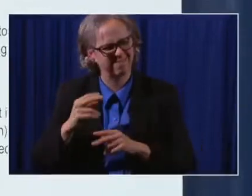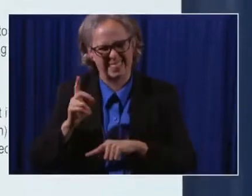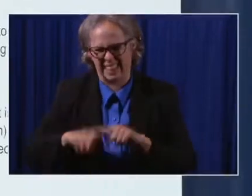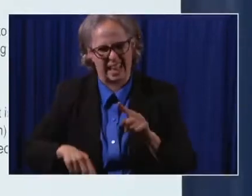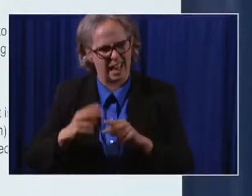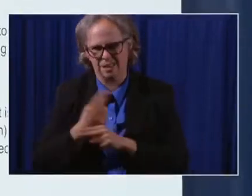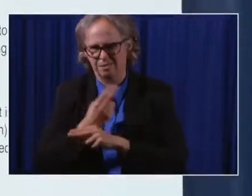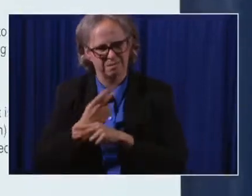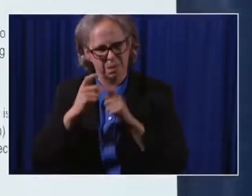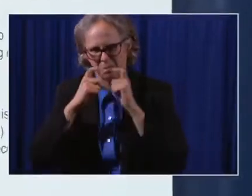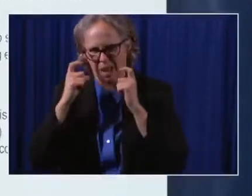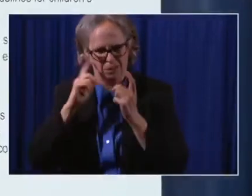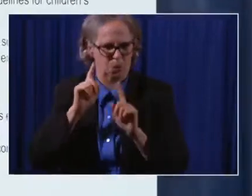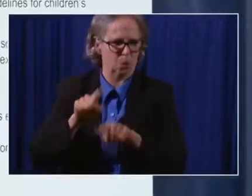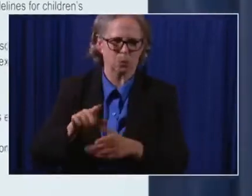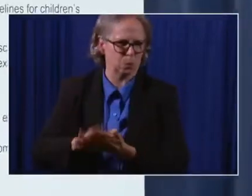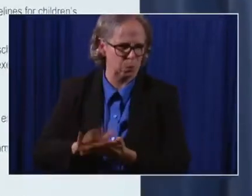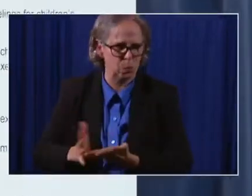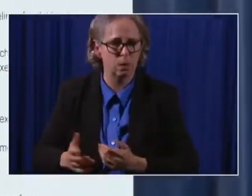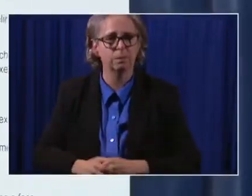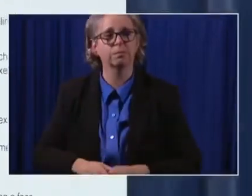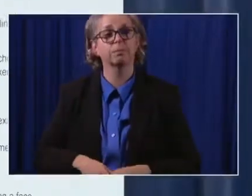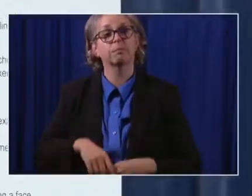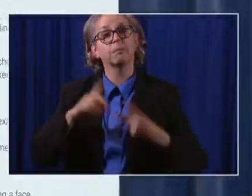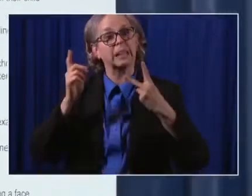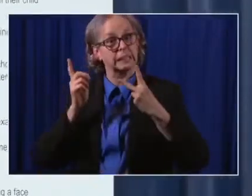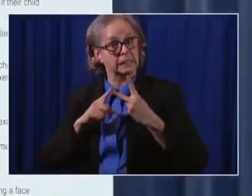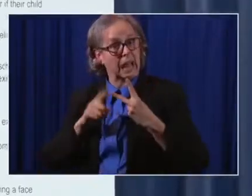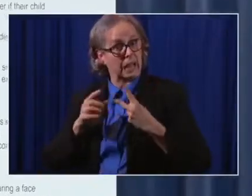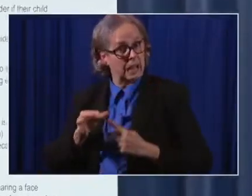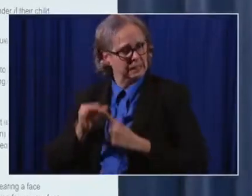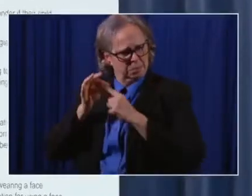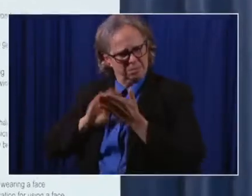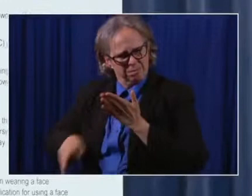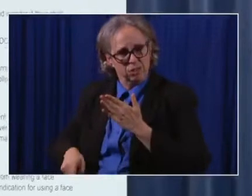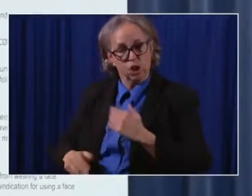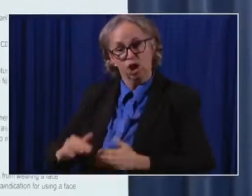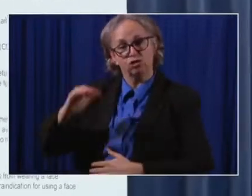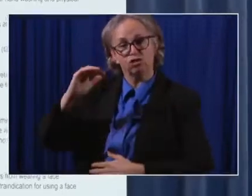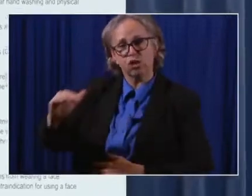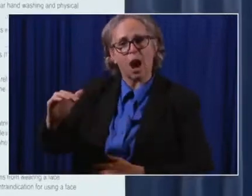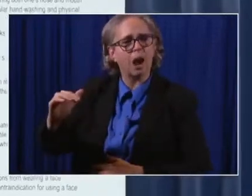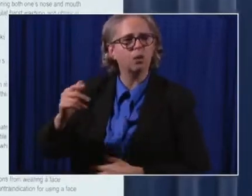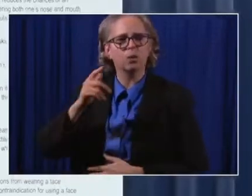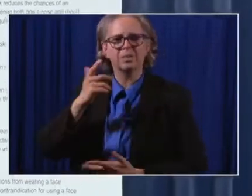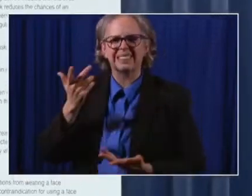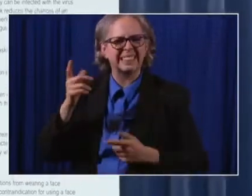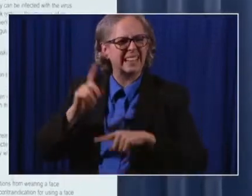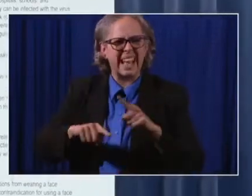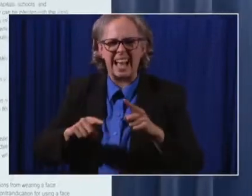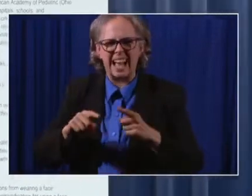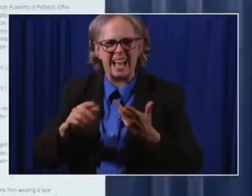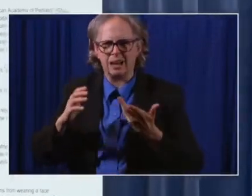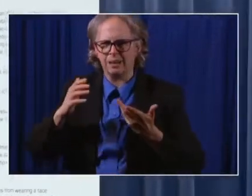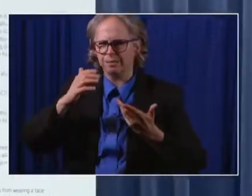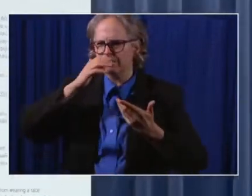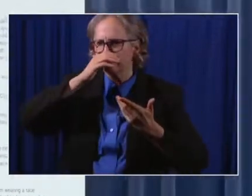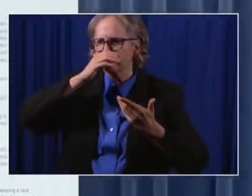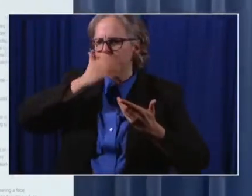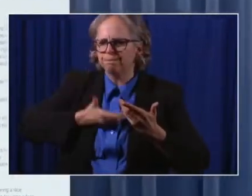to K through 12. Number 2, any child unable to remove the face covering without assistance. Number